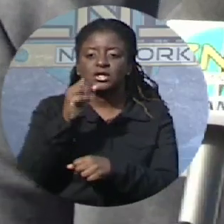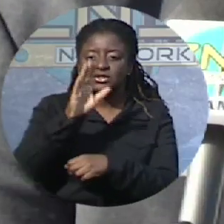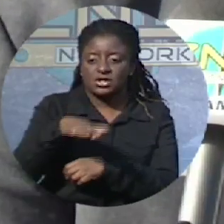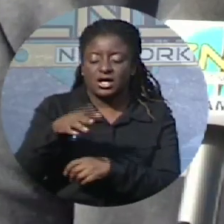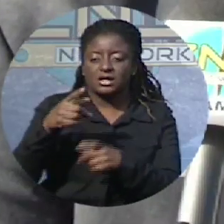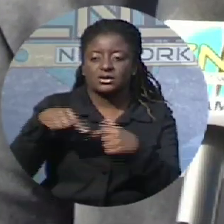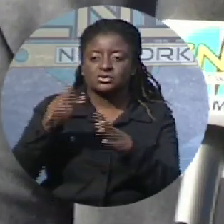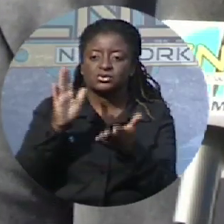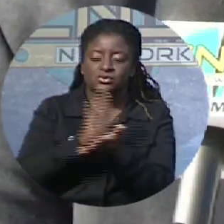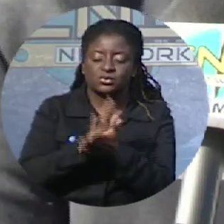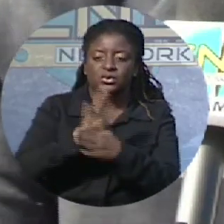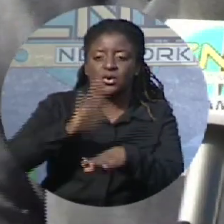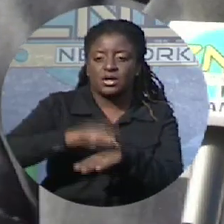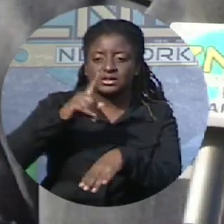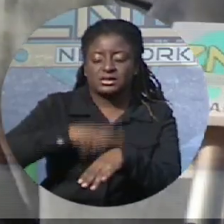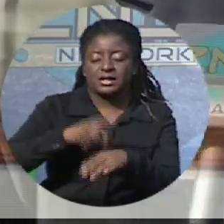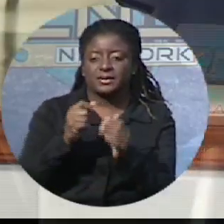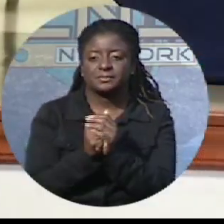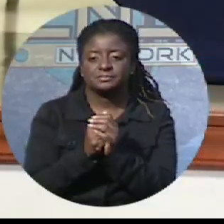gets to school on time.